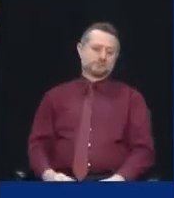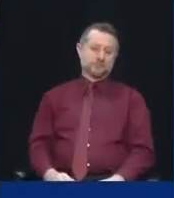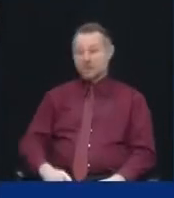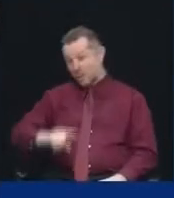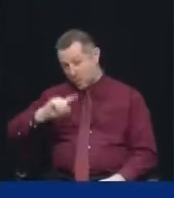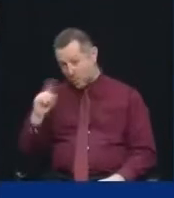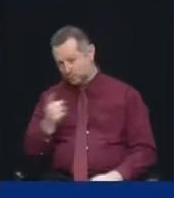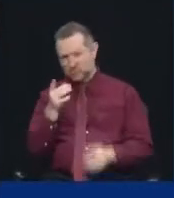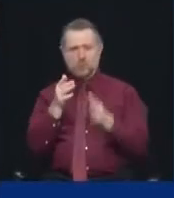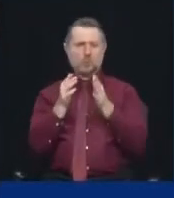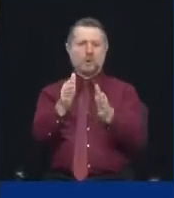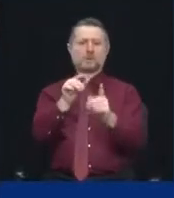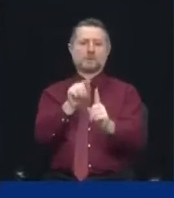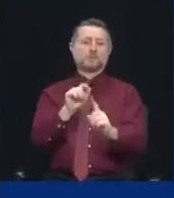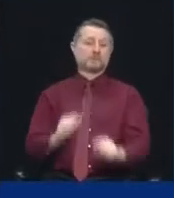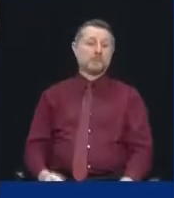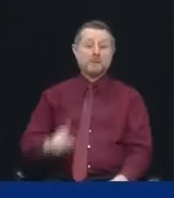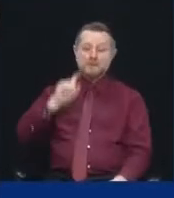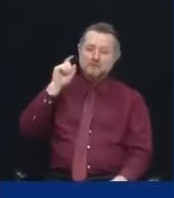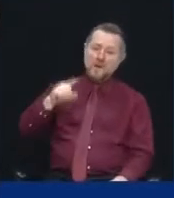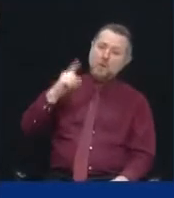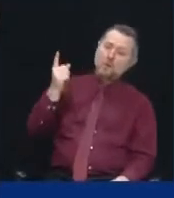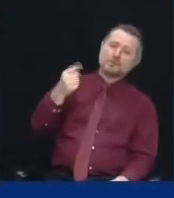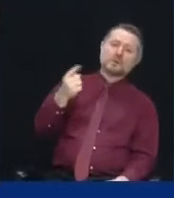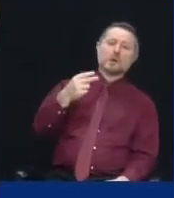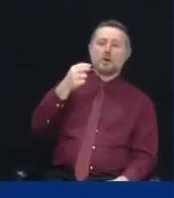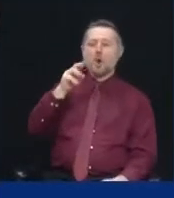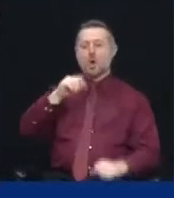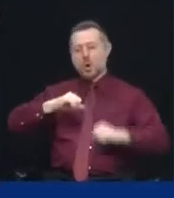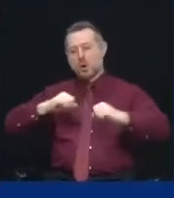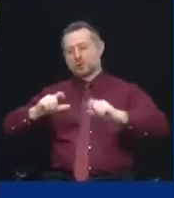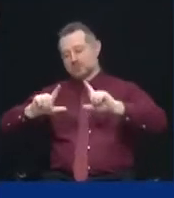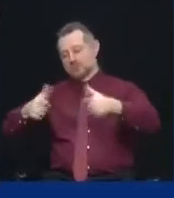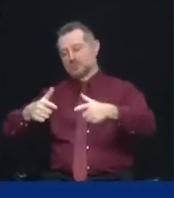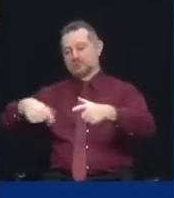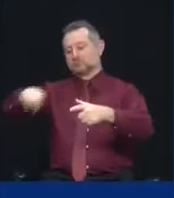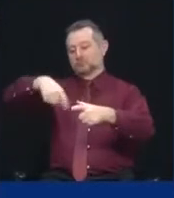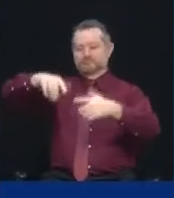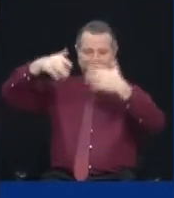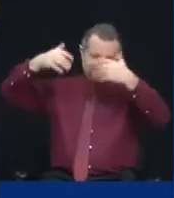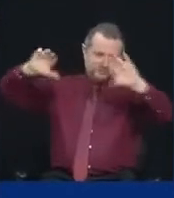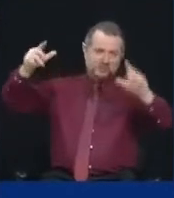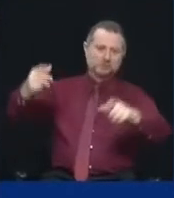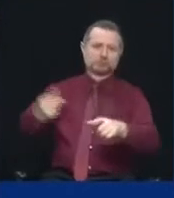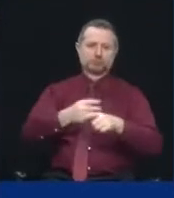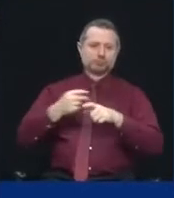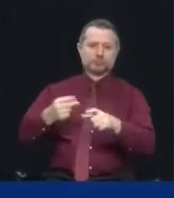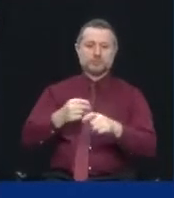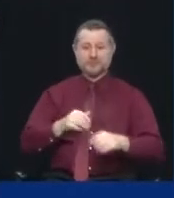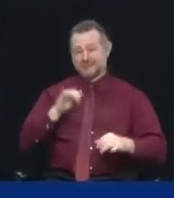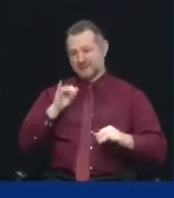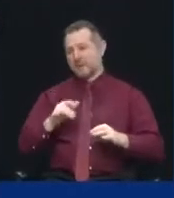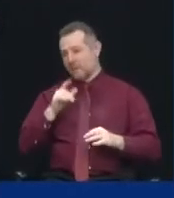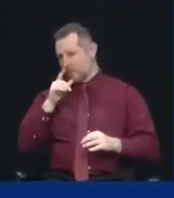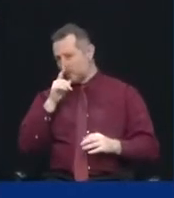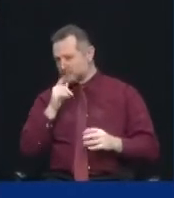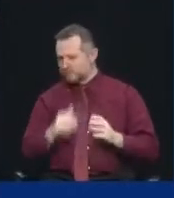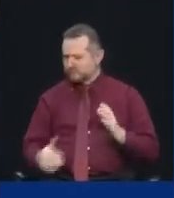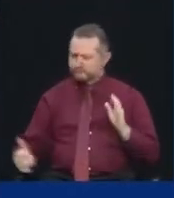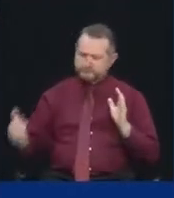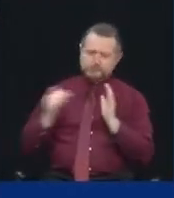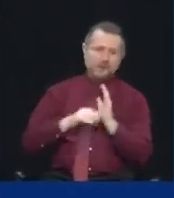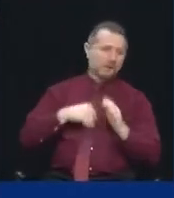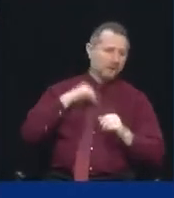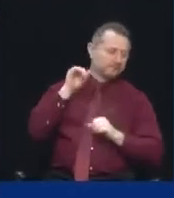reach herd immunity. And that is important, and I can't say it enough, and we can't do enough,